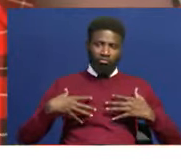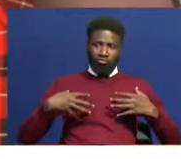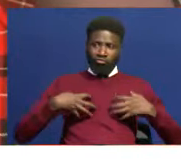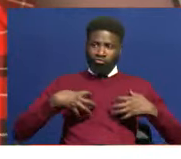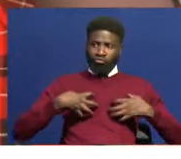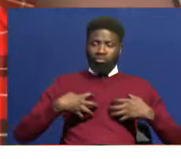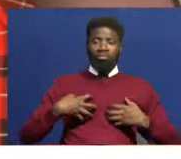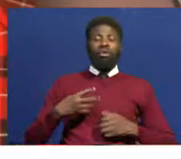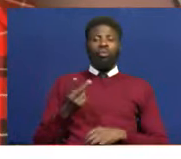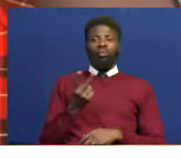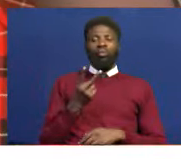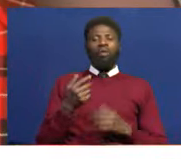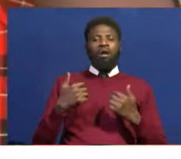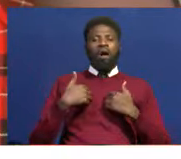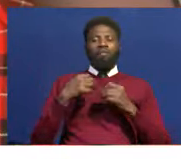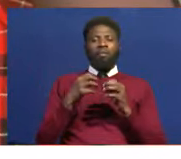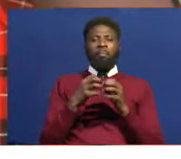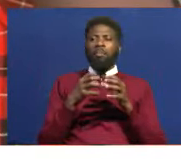wakaniambia lazima